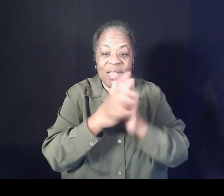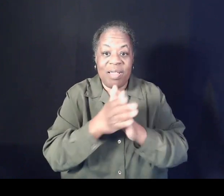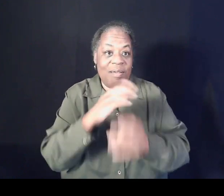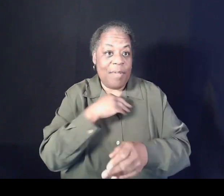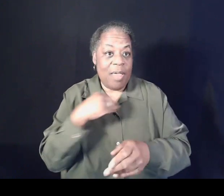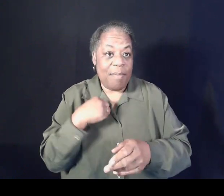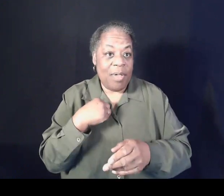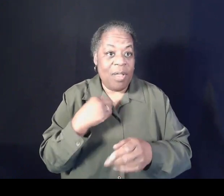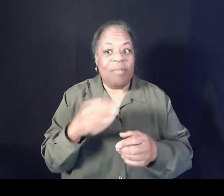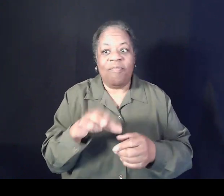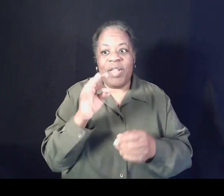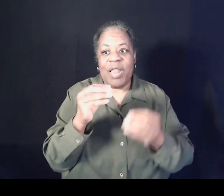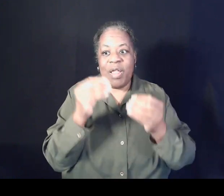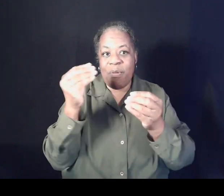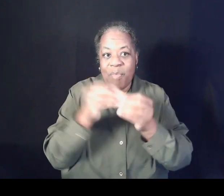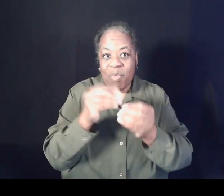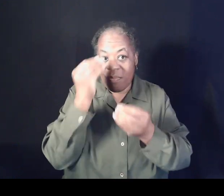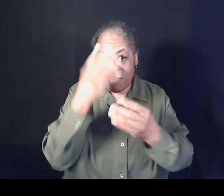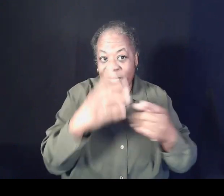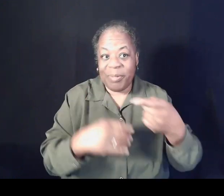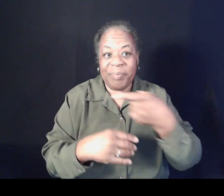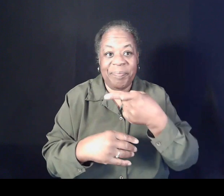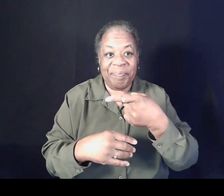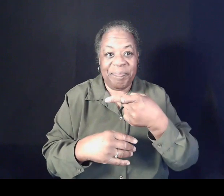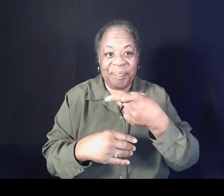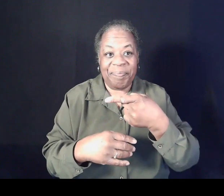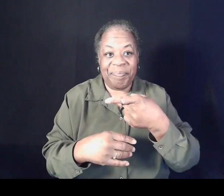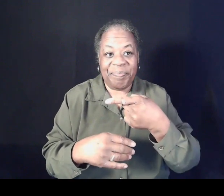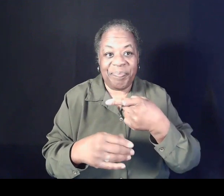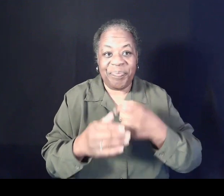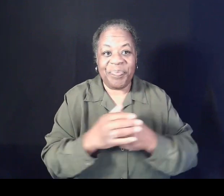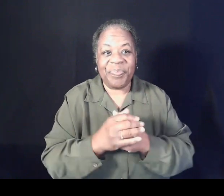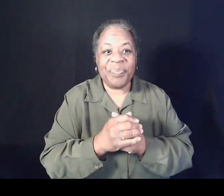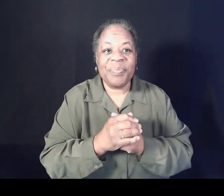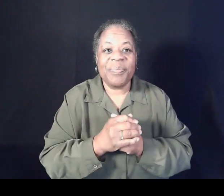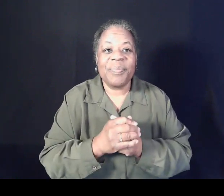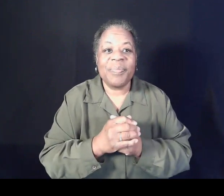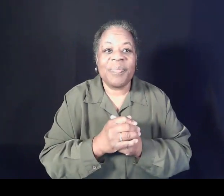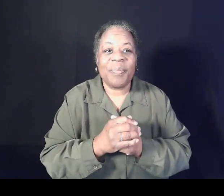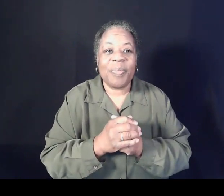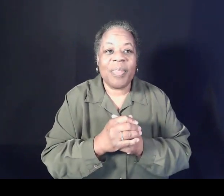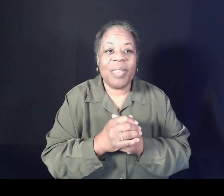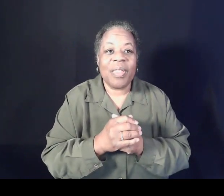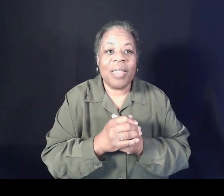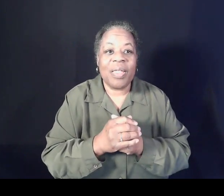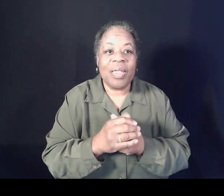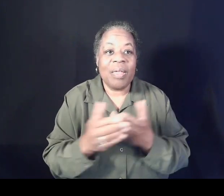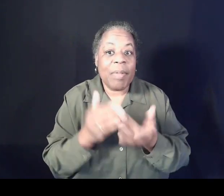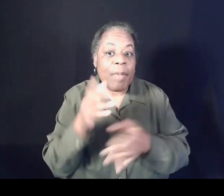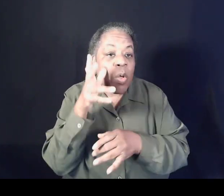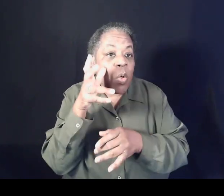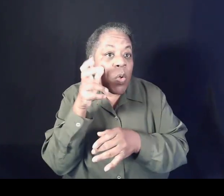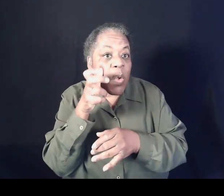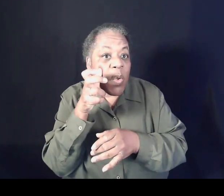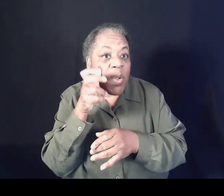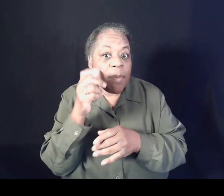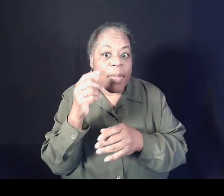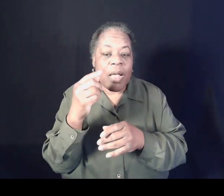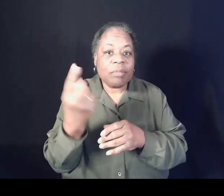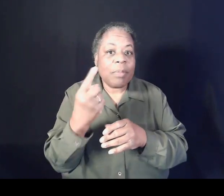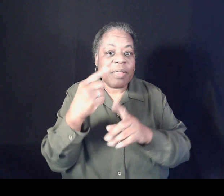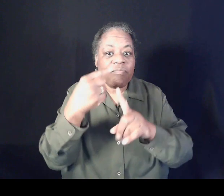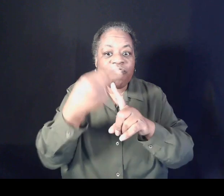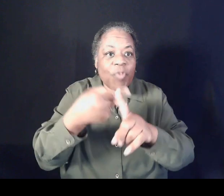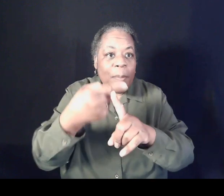go to grace.org/membership for more information. You may have heard already of something that we are doing in a few months called One Church